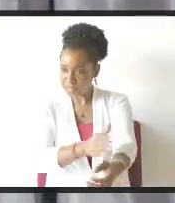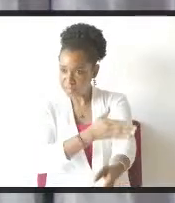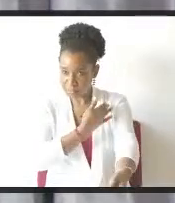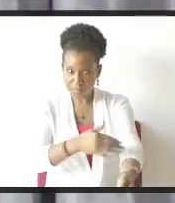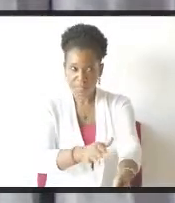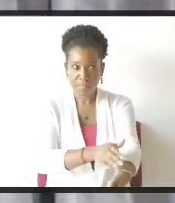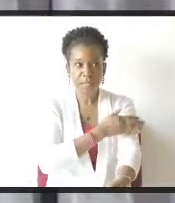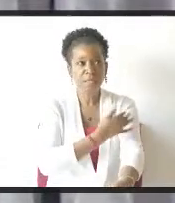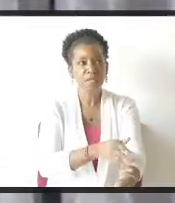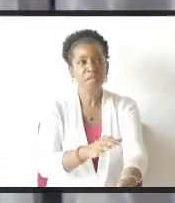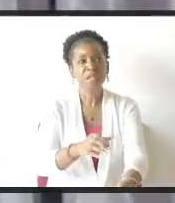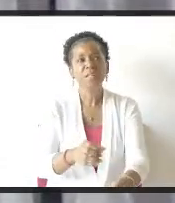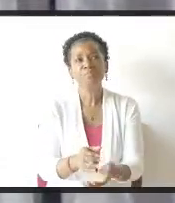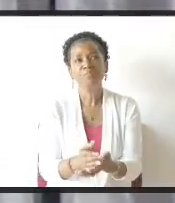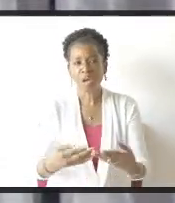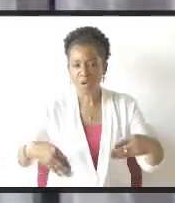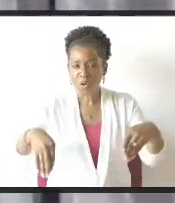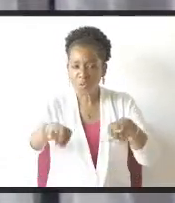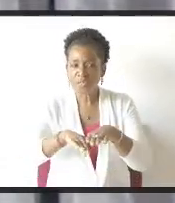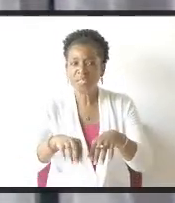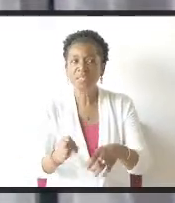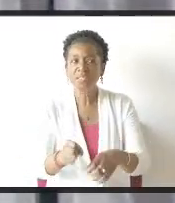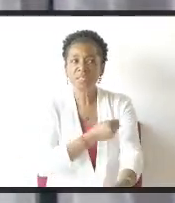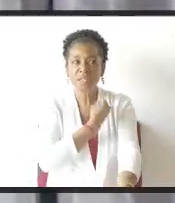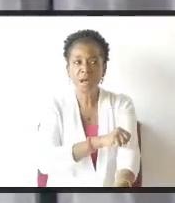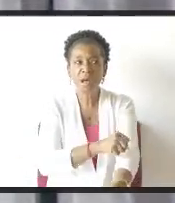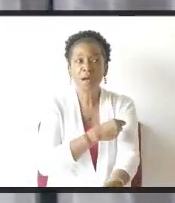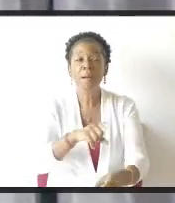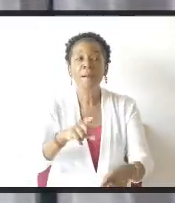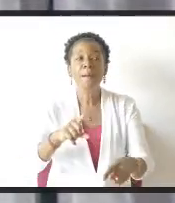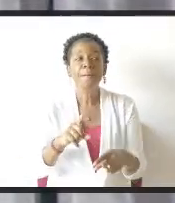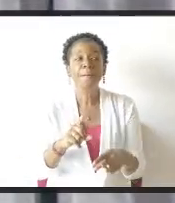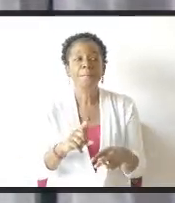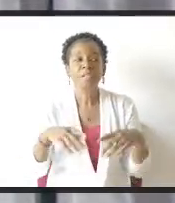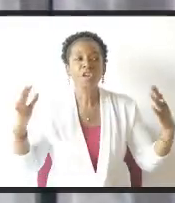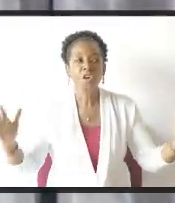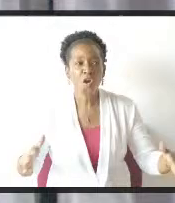Even if you didn't raise your hand, would you come as we close the service?